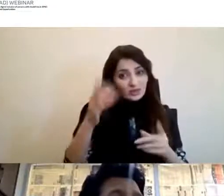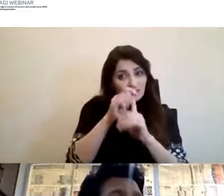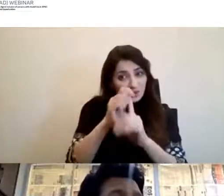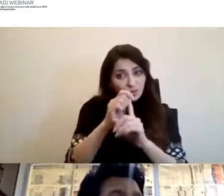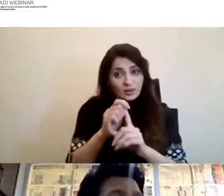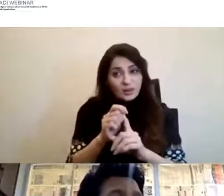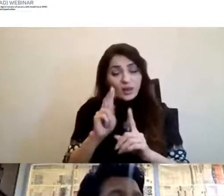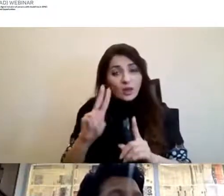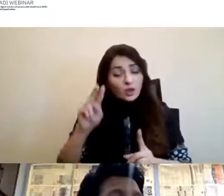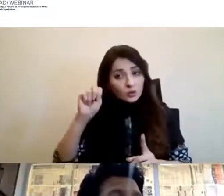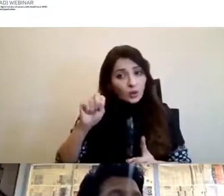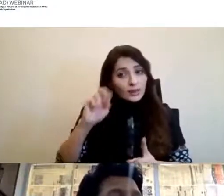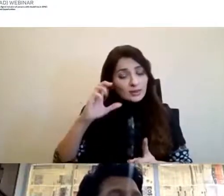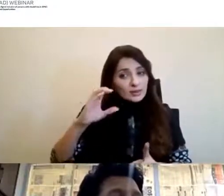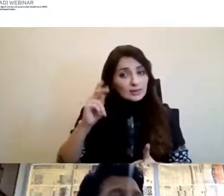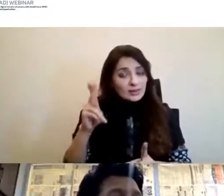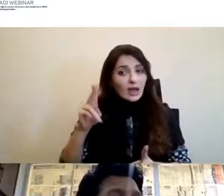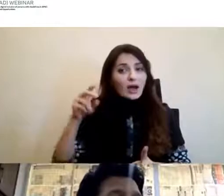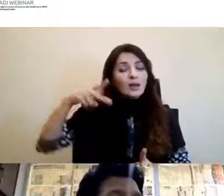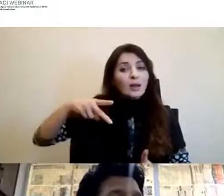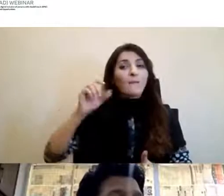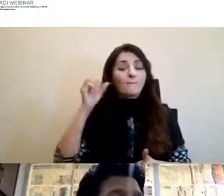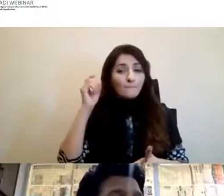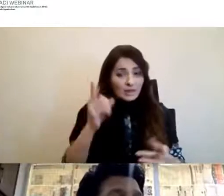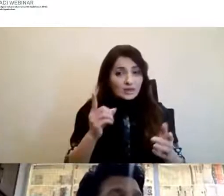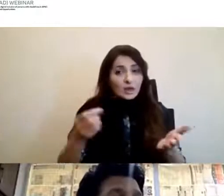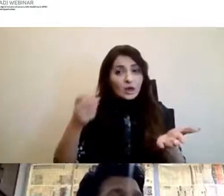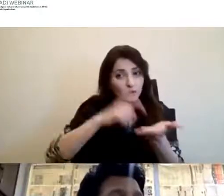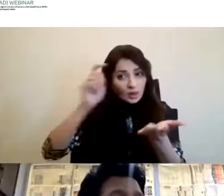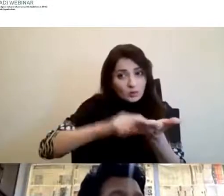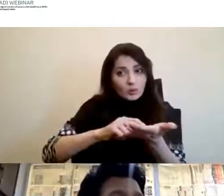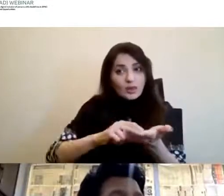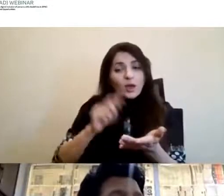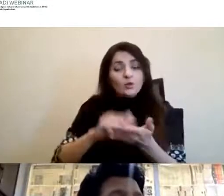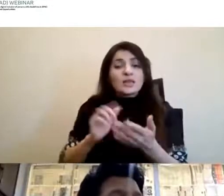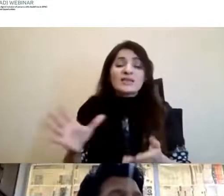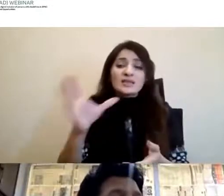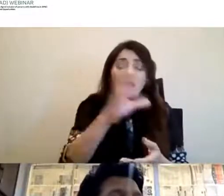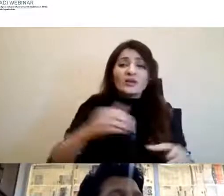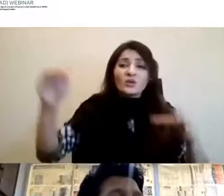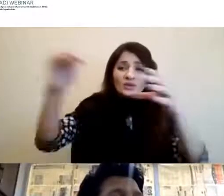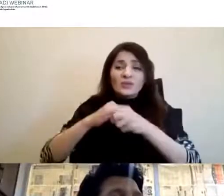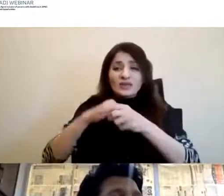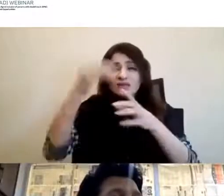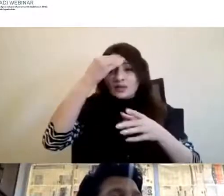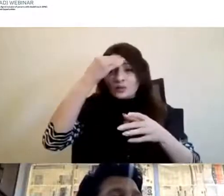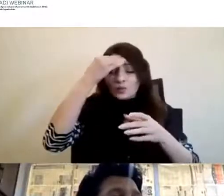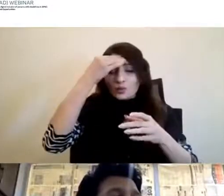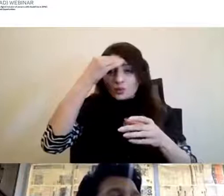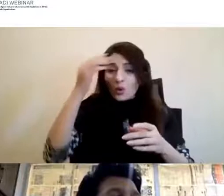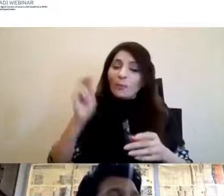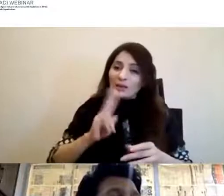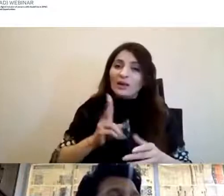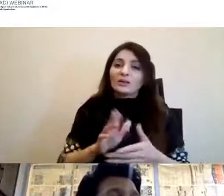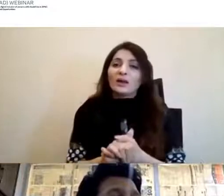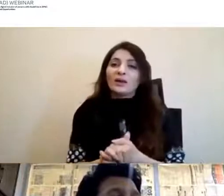all persons with disabilities. And it comes again for the accessibility as well. But unfortunately, in digital accessibility, we